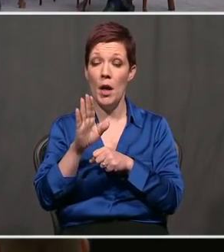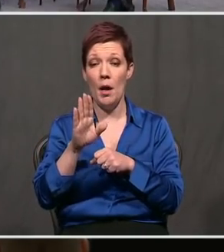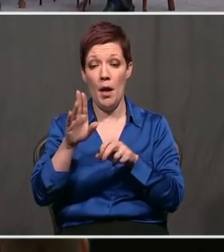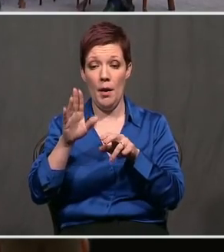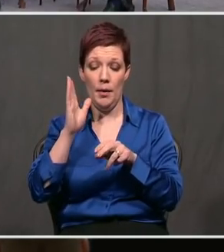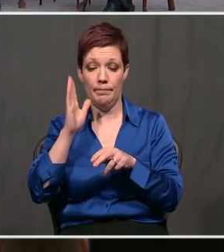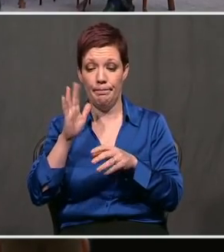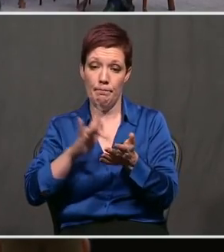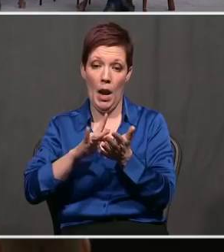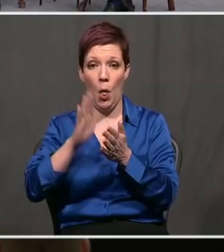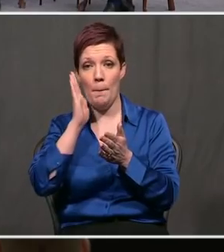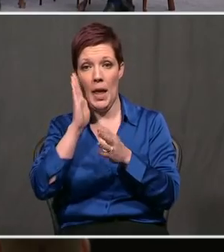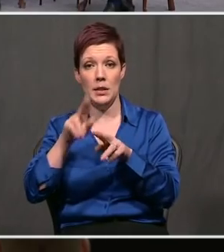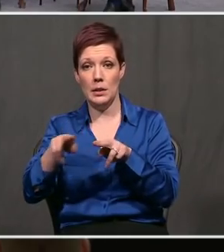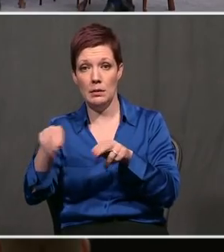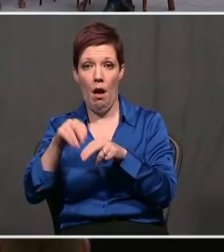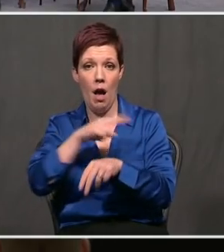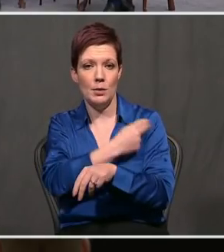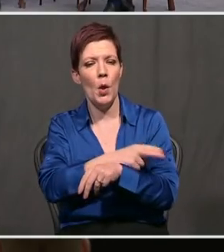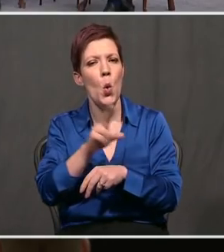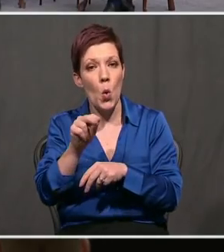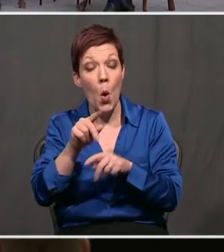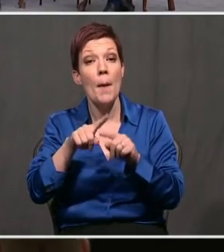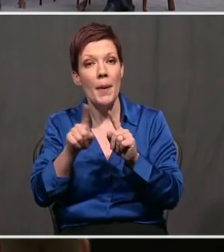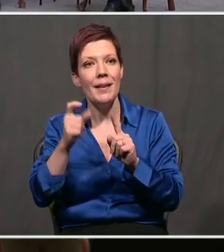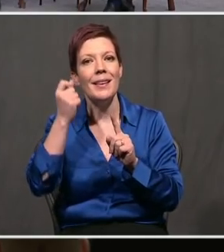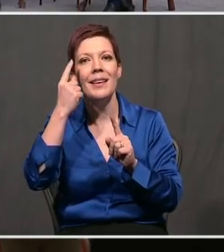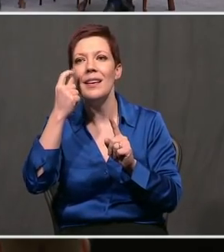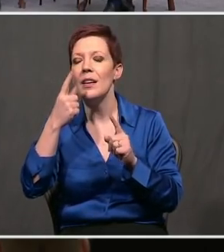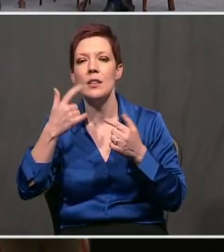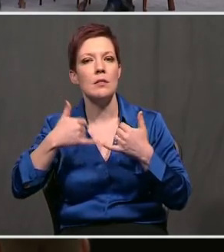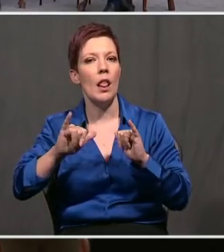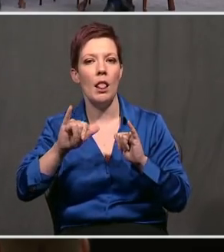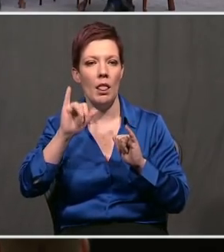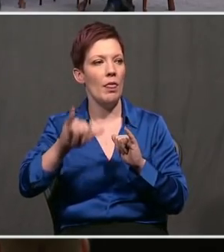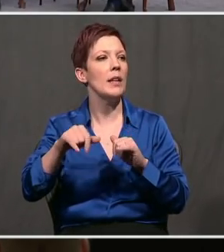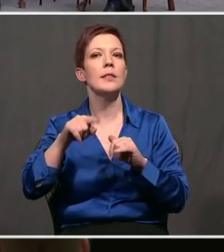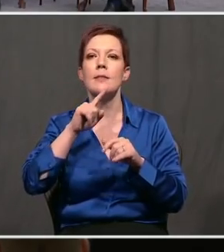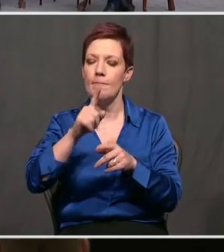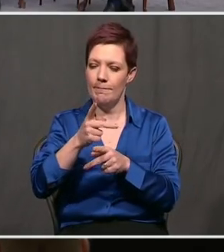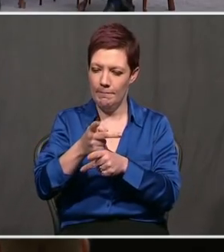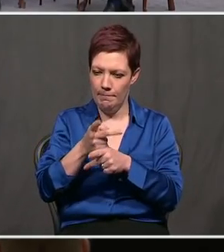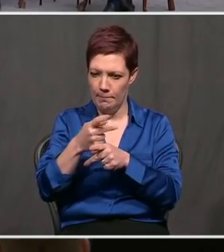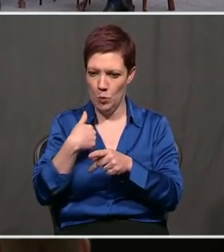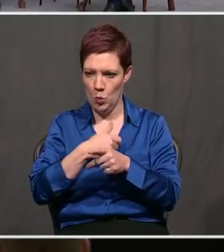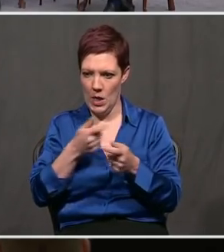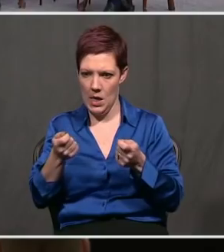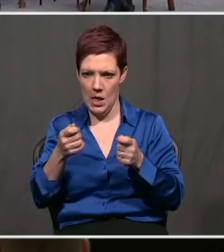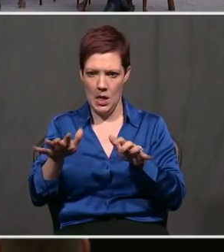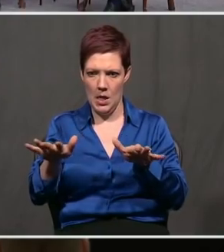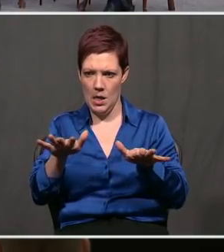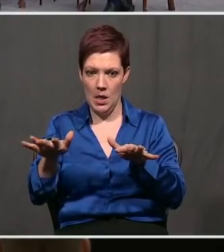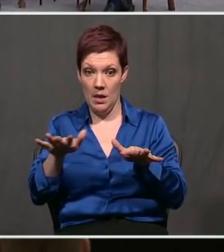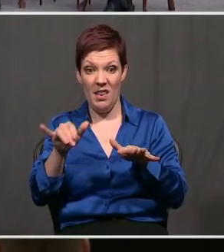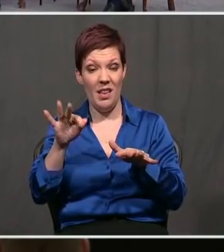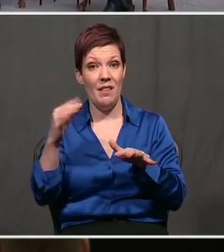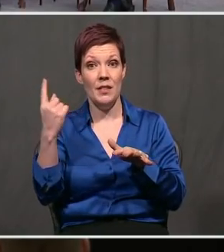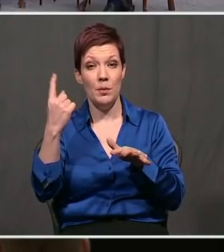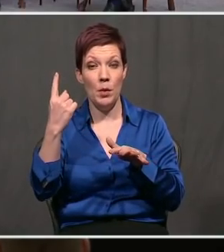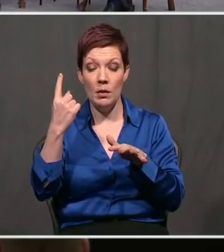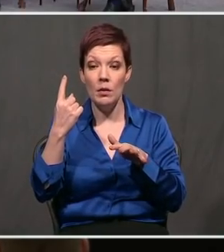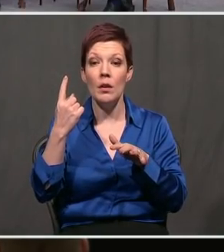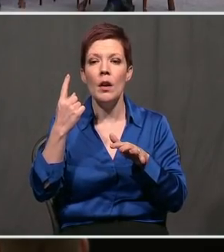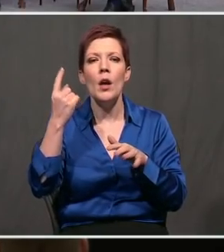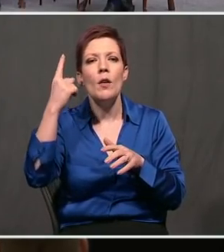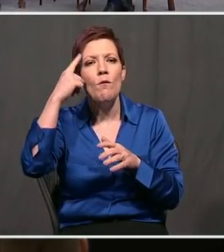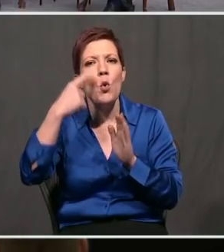for healthcare staff with the isolation procedures, everything they've got to do. Obviously, they're testing everyone that comes in. So someone breaks their legs, they